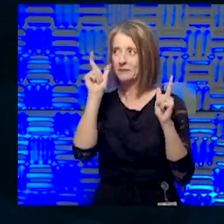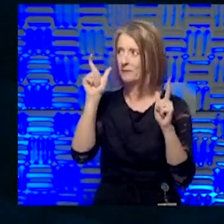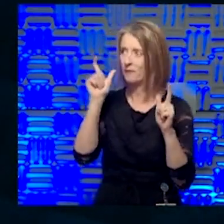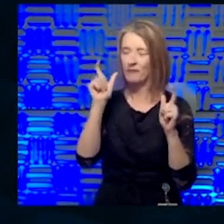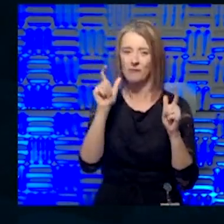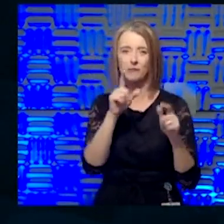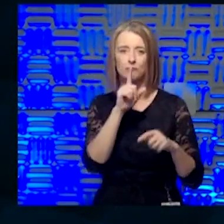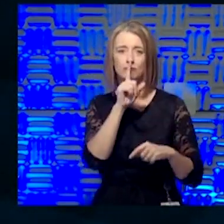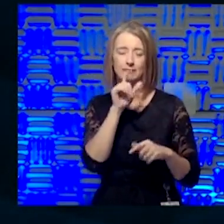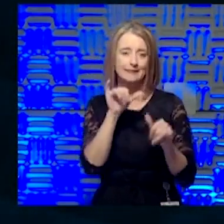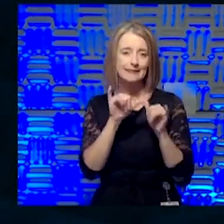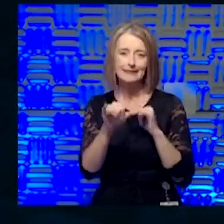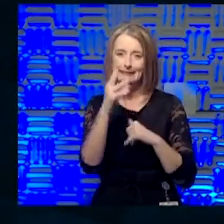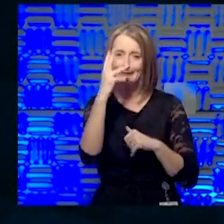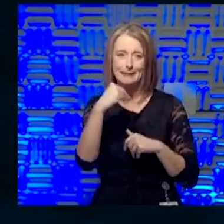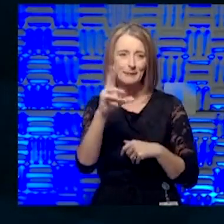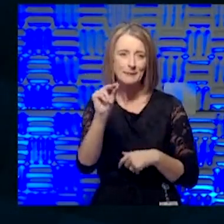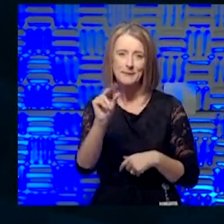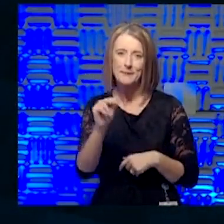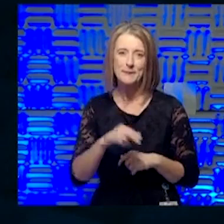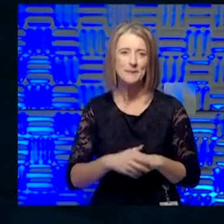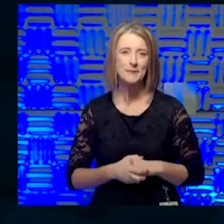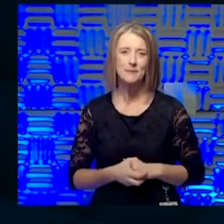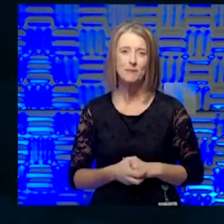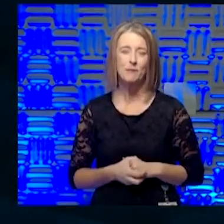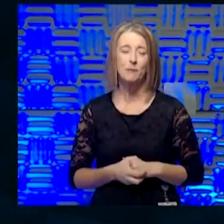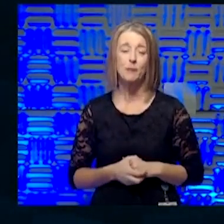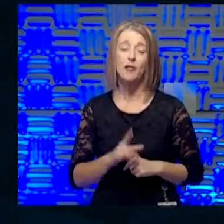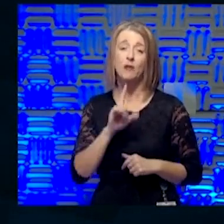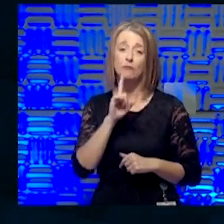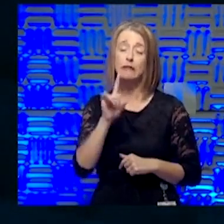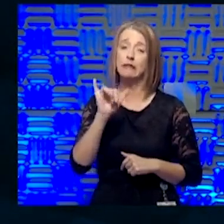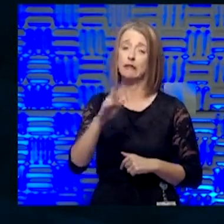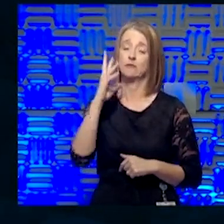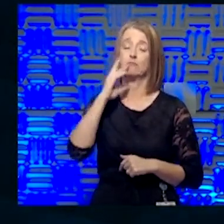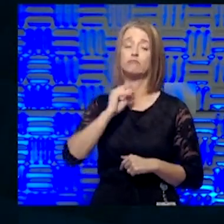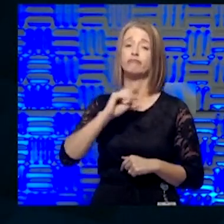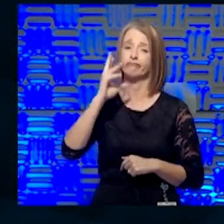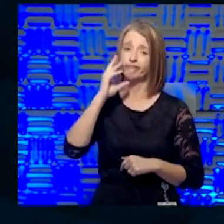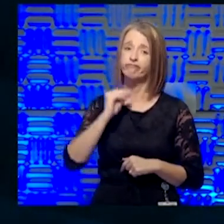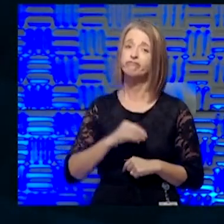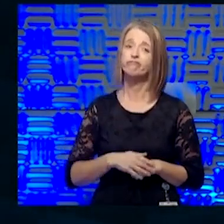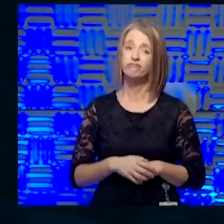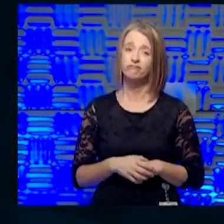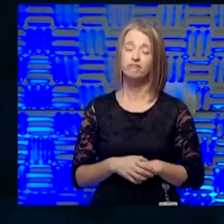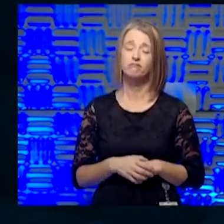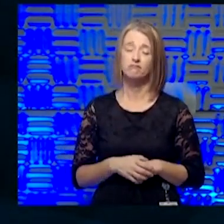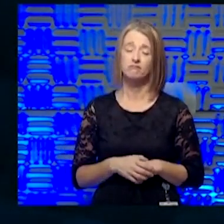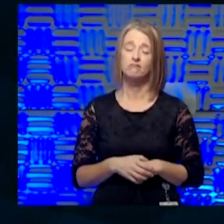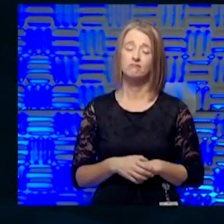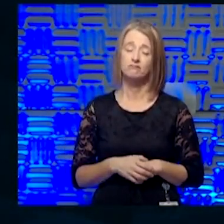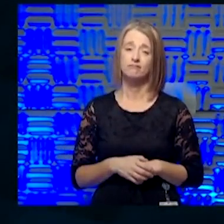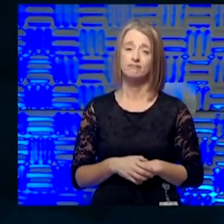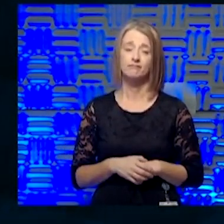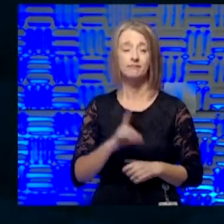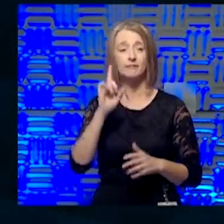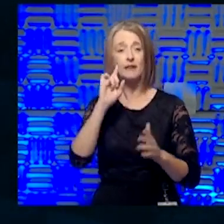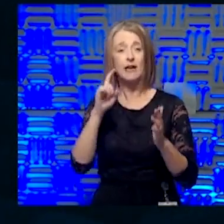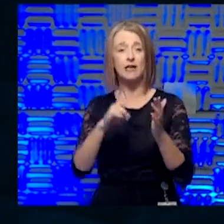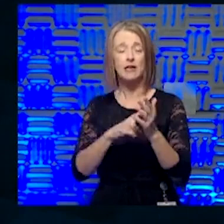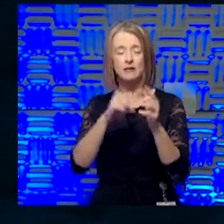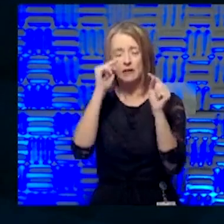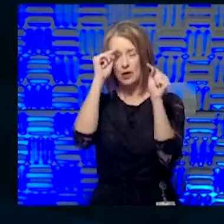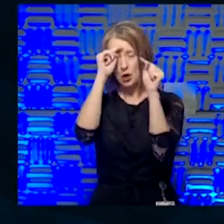didn't stay asleep, but it was an experience. I noticed that I had the worst